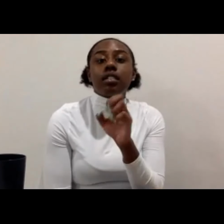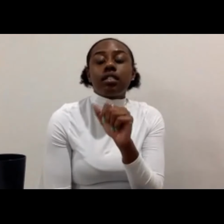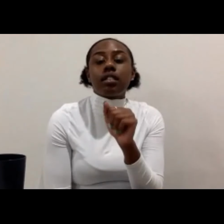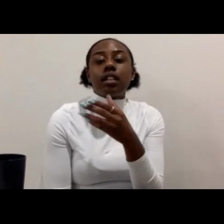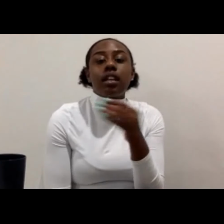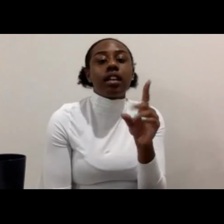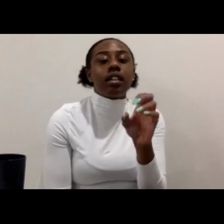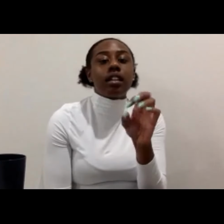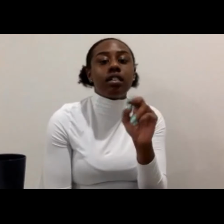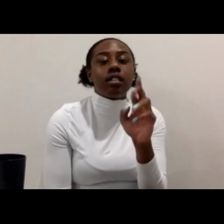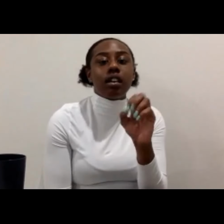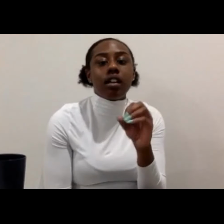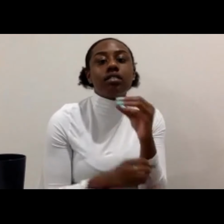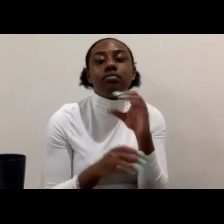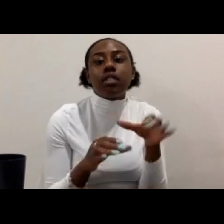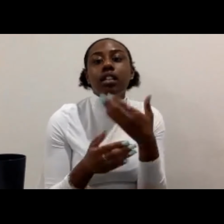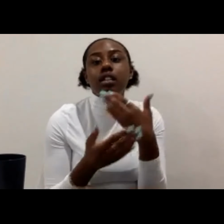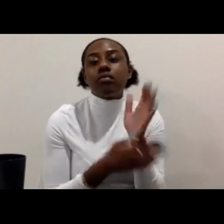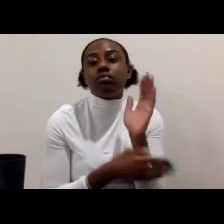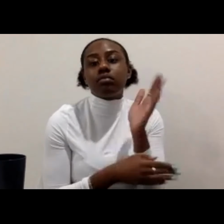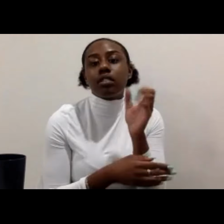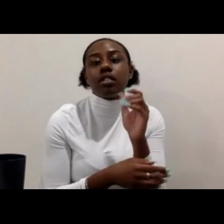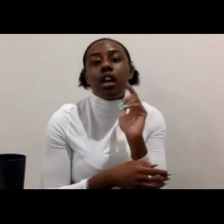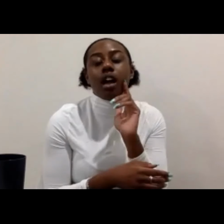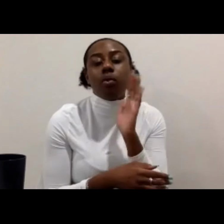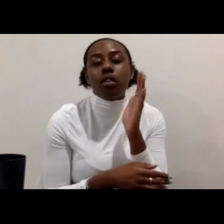So I'll pass it to y'all.